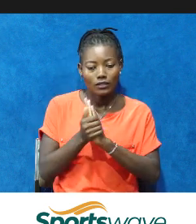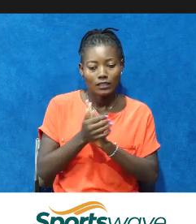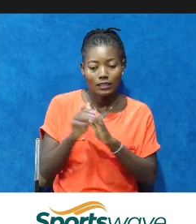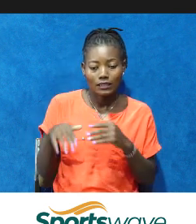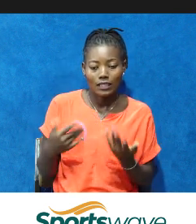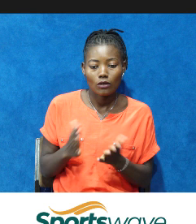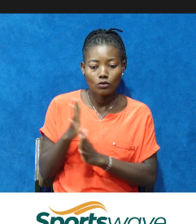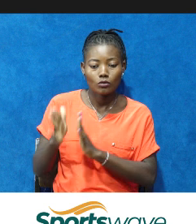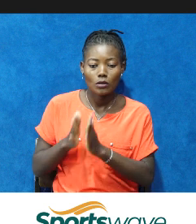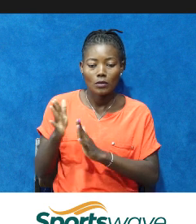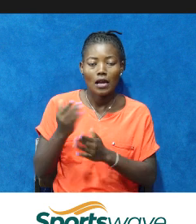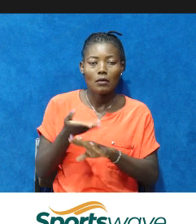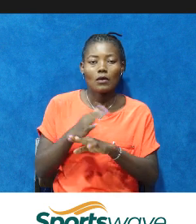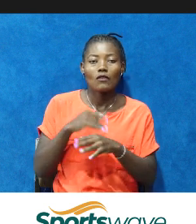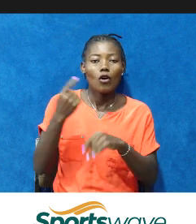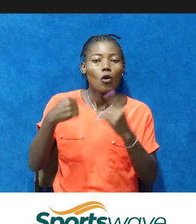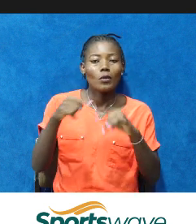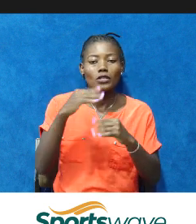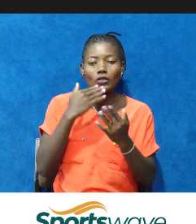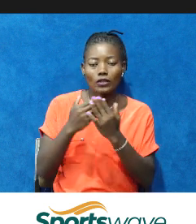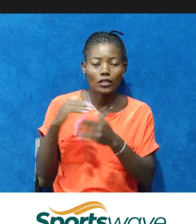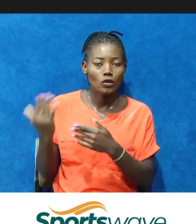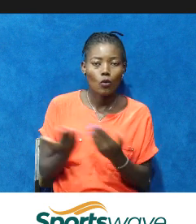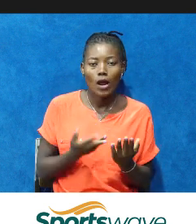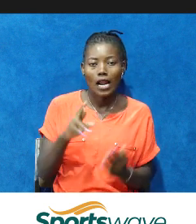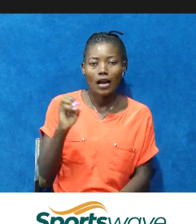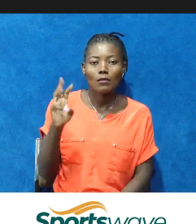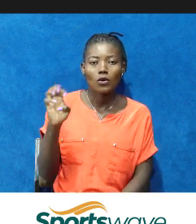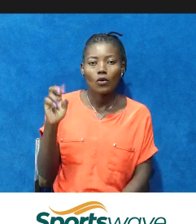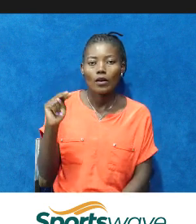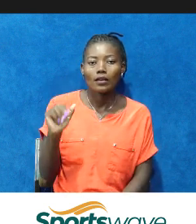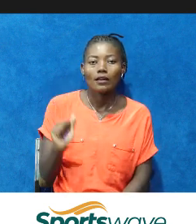and competition. Thank you, and welcome, Rowena.